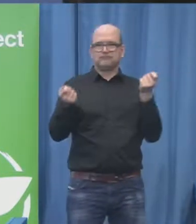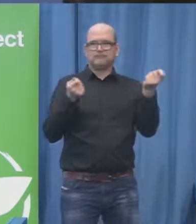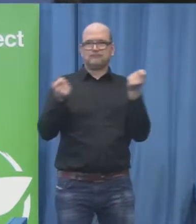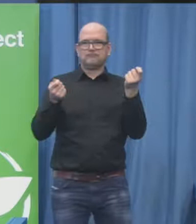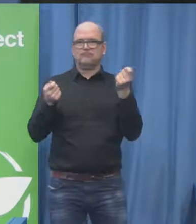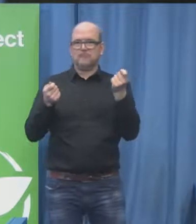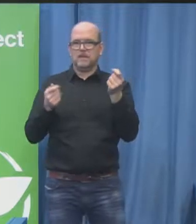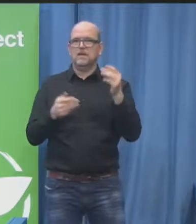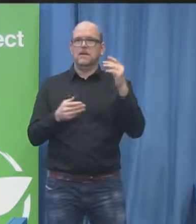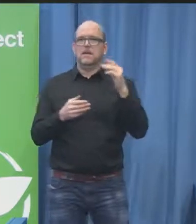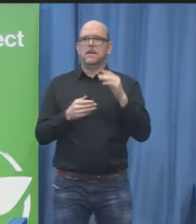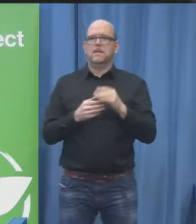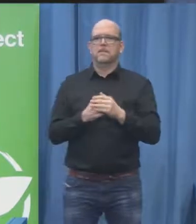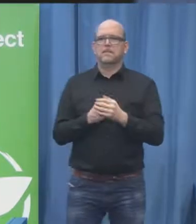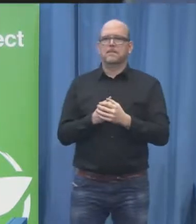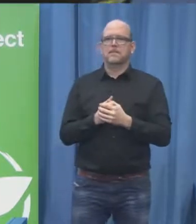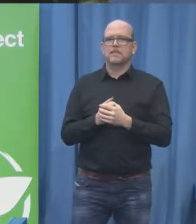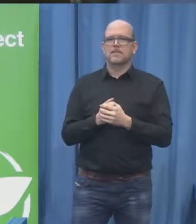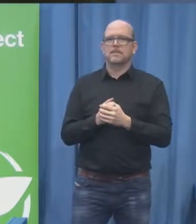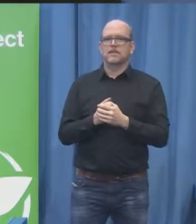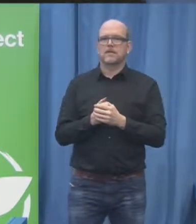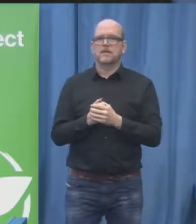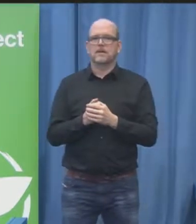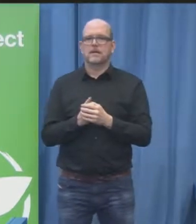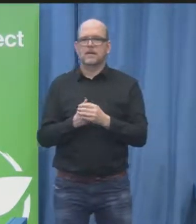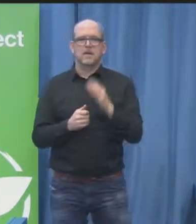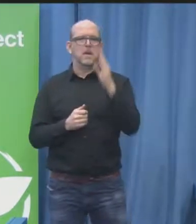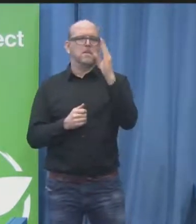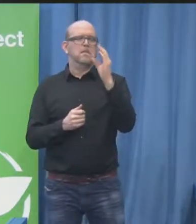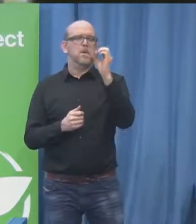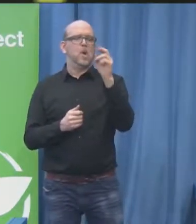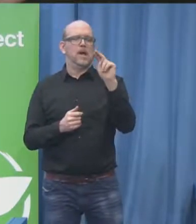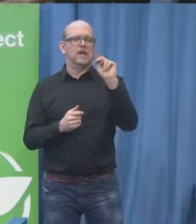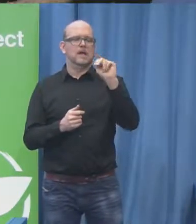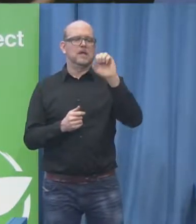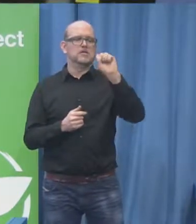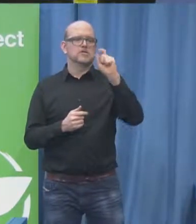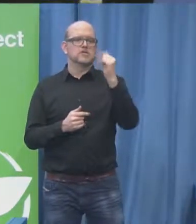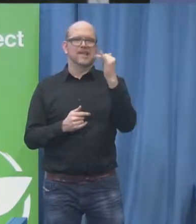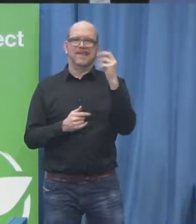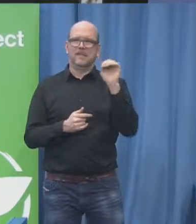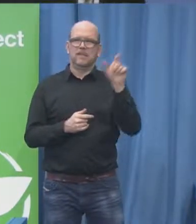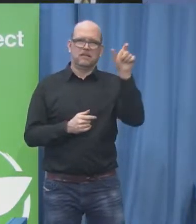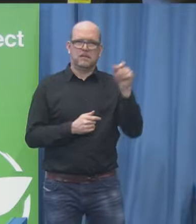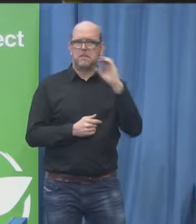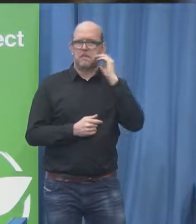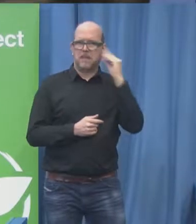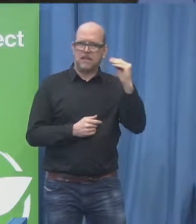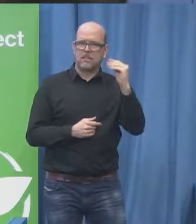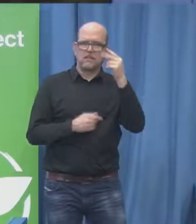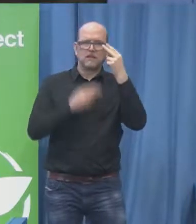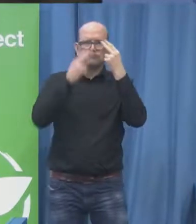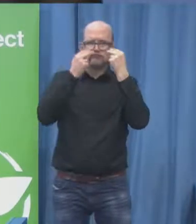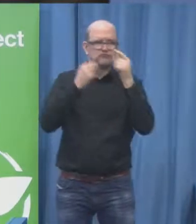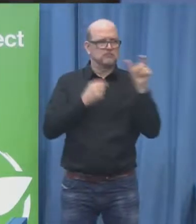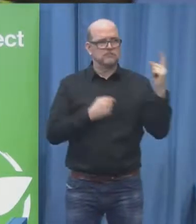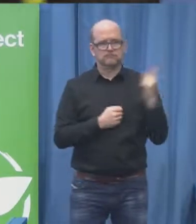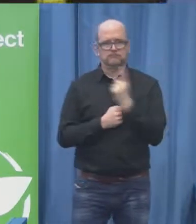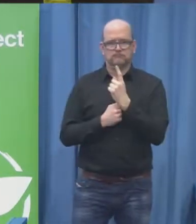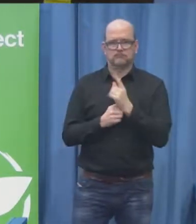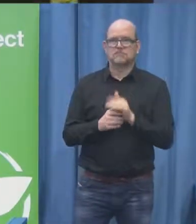our proceedings, I would like to invite up to the front, not to the stage, Martin Essel. Martin Essel, where